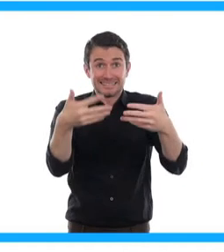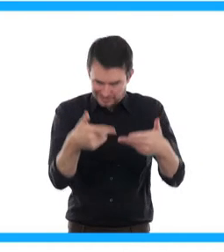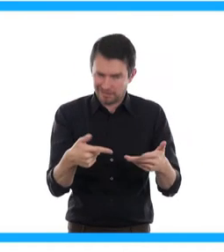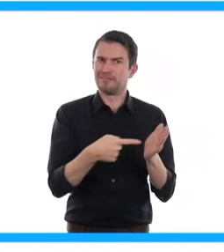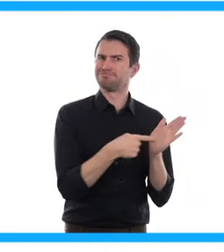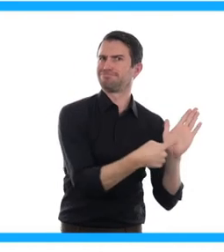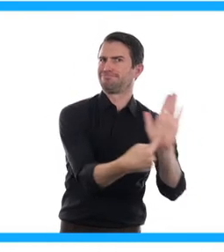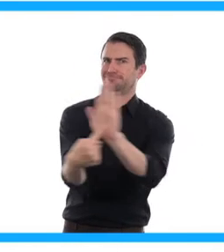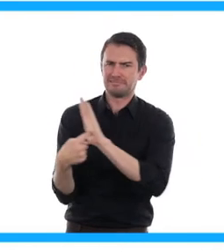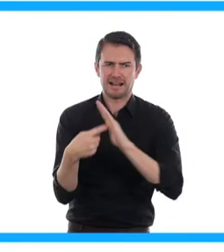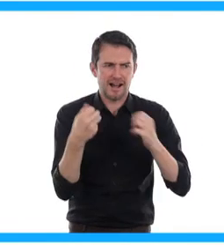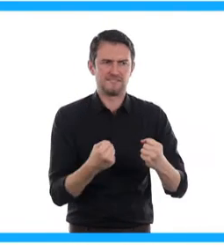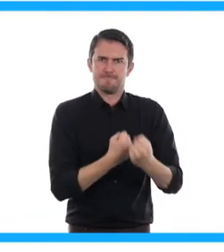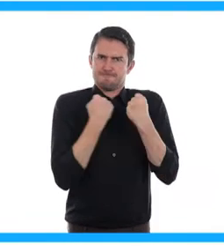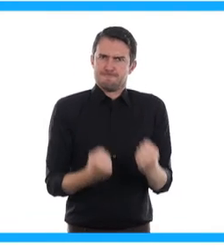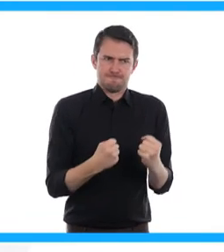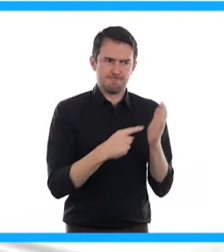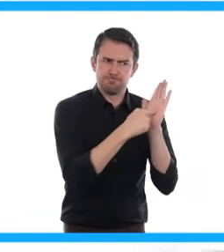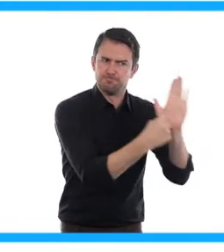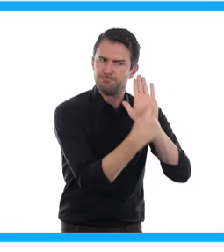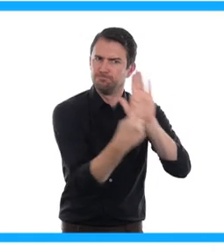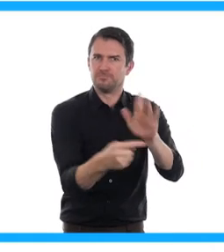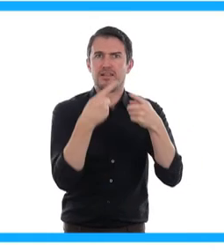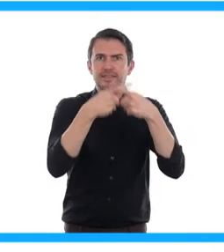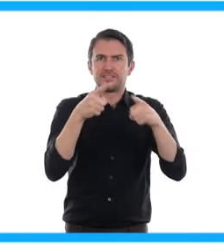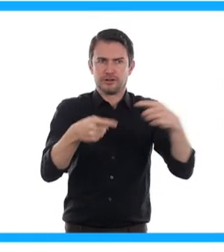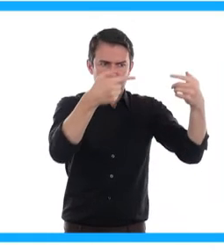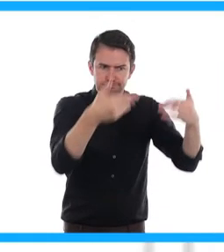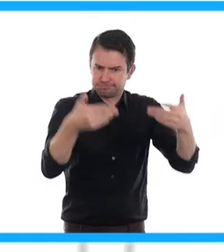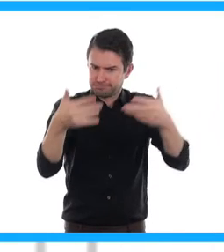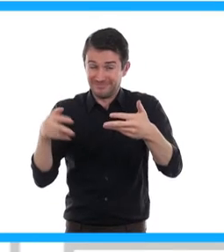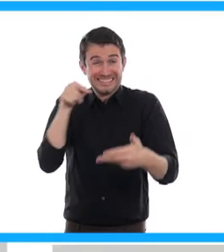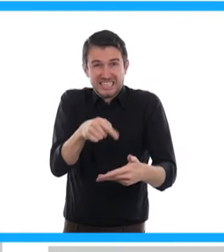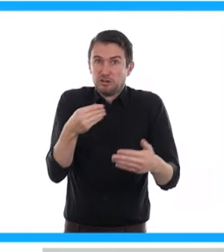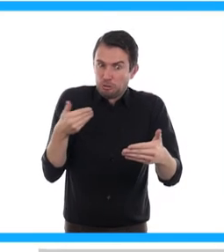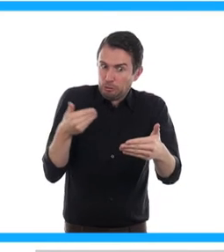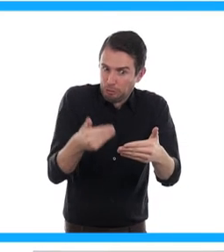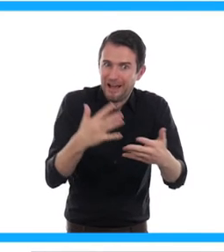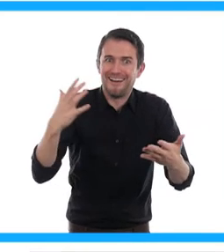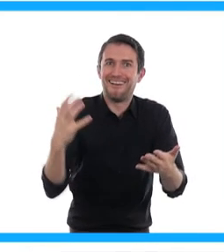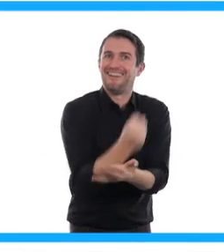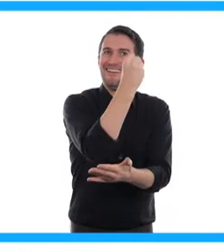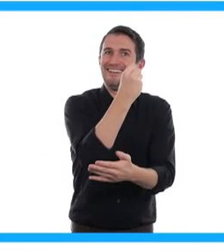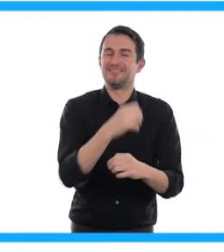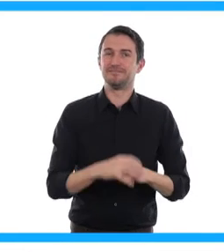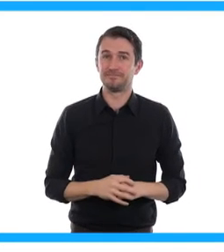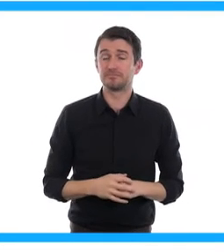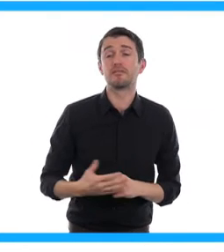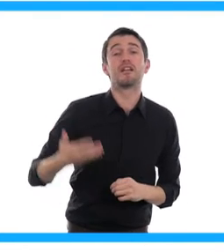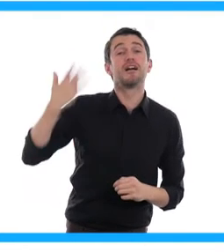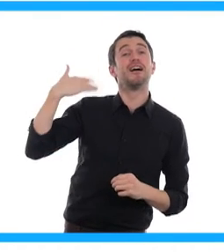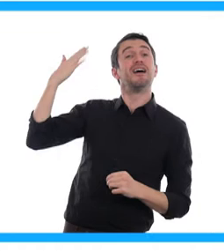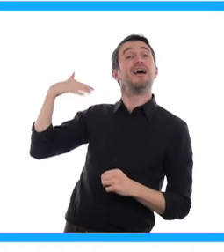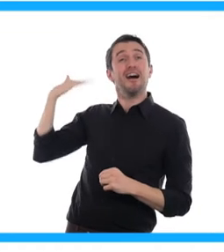Those data are now within reach. In the past, data collection efforts relied